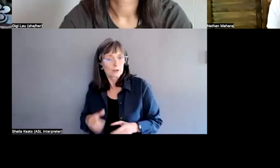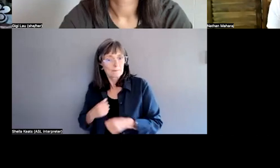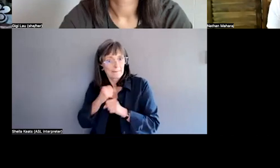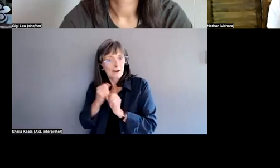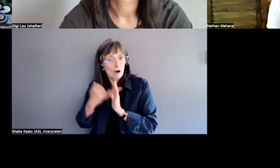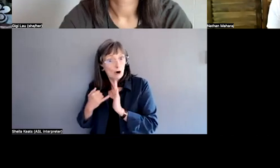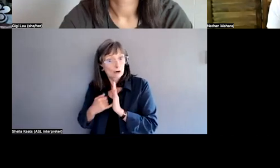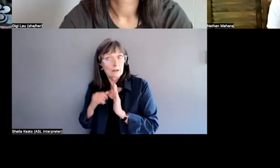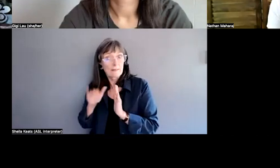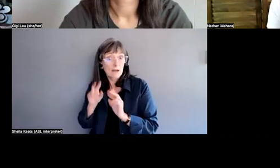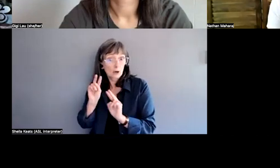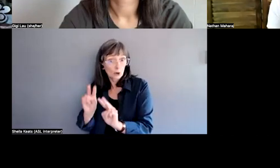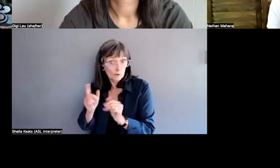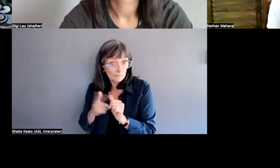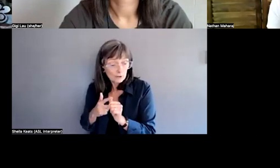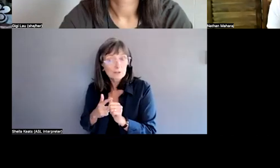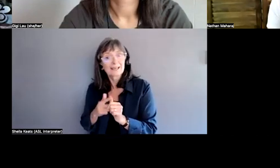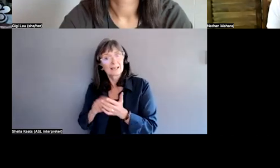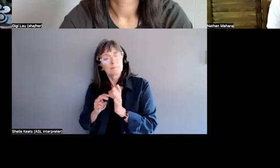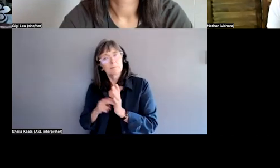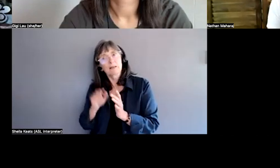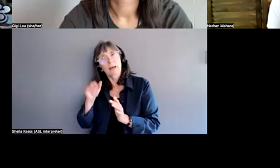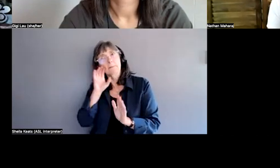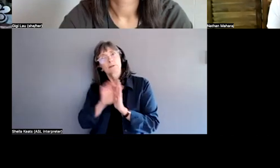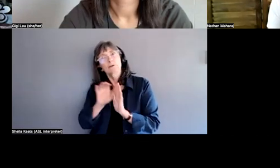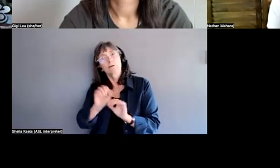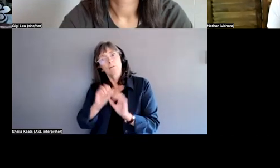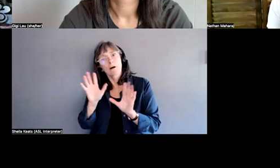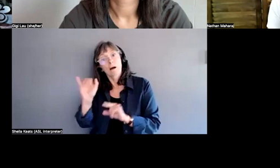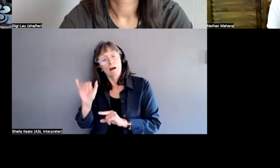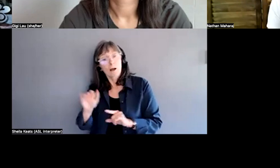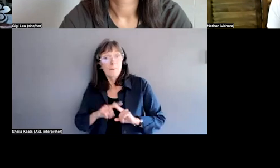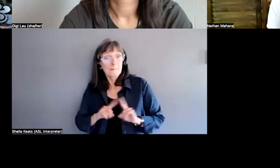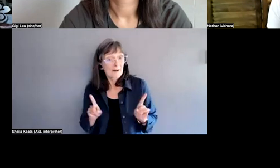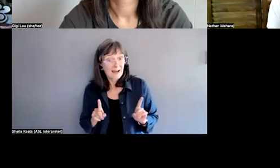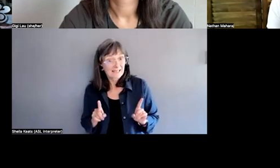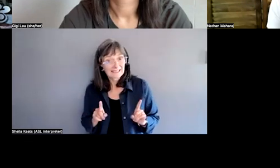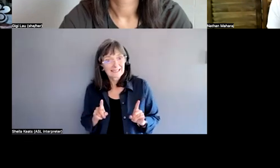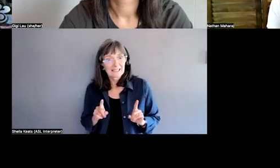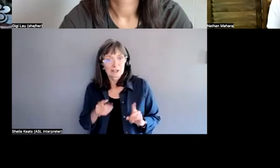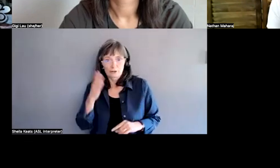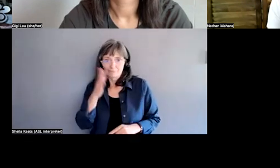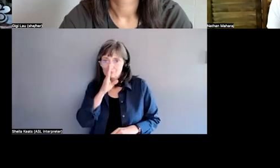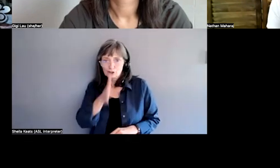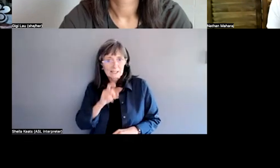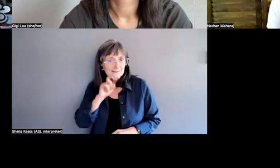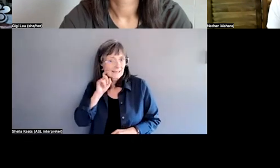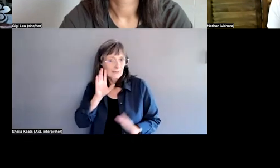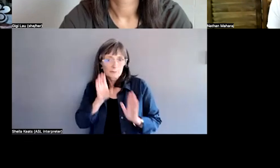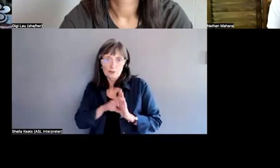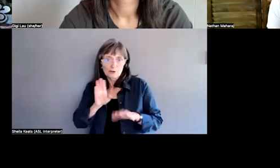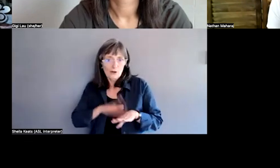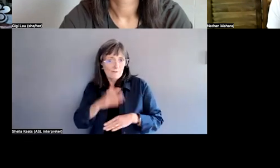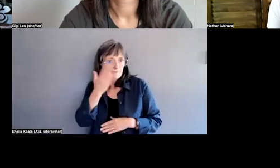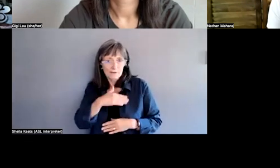work itself. And then, of course, you know, you can't show sexually explicit images. So we navigate around that. But